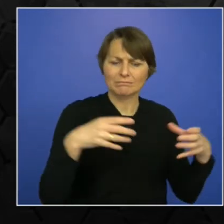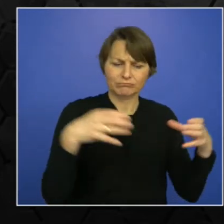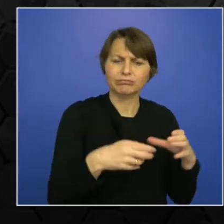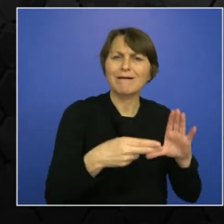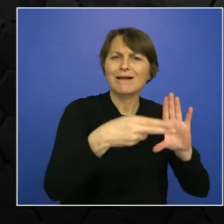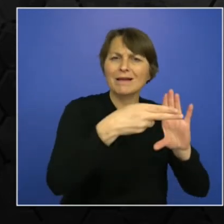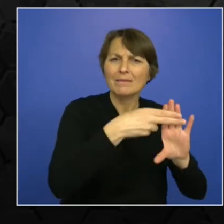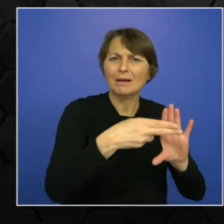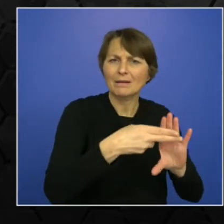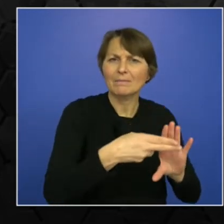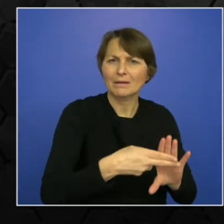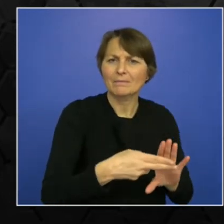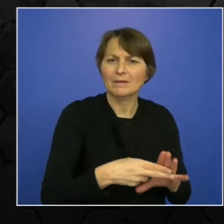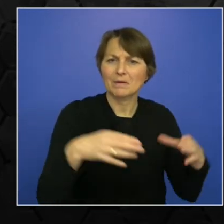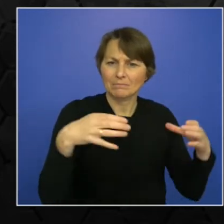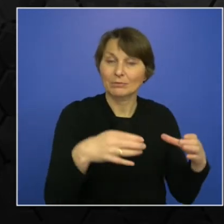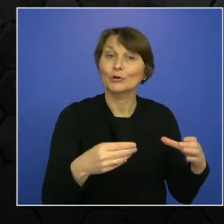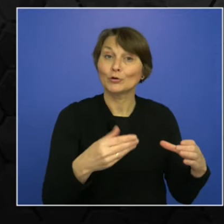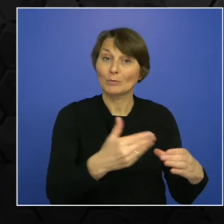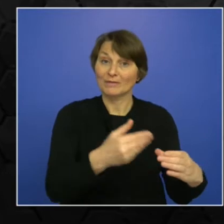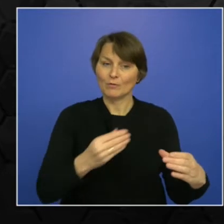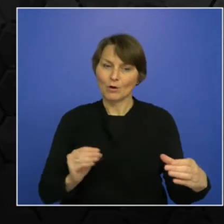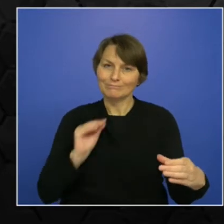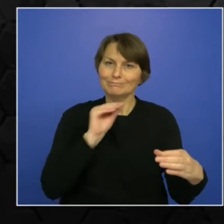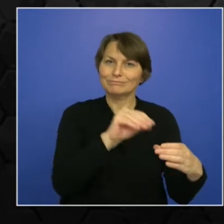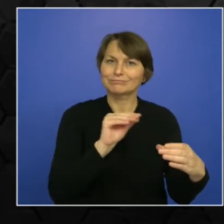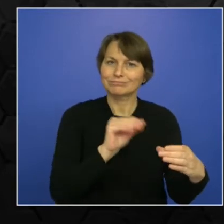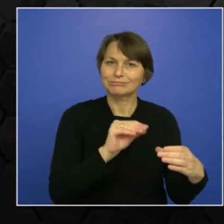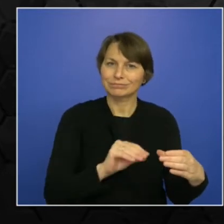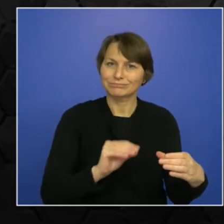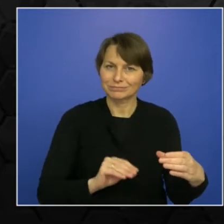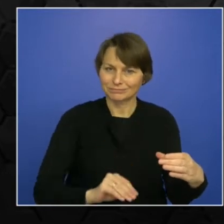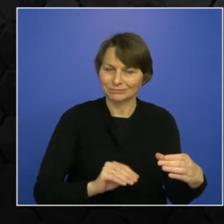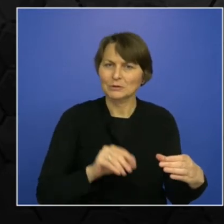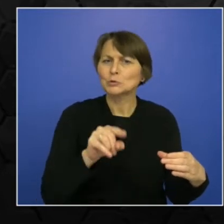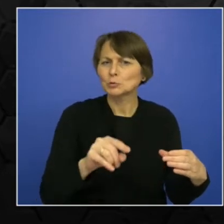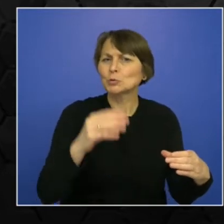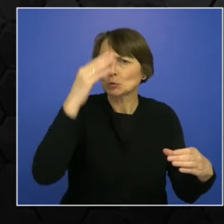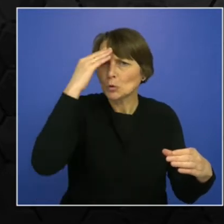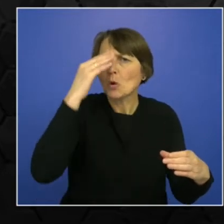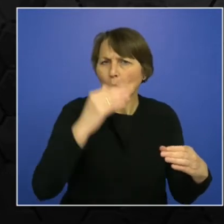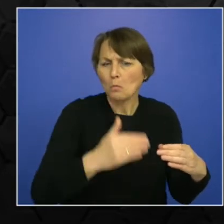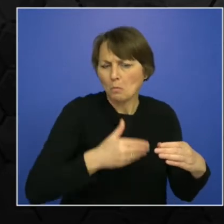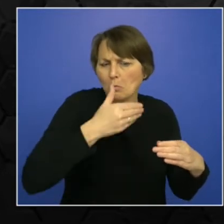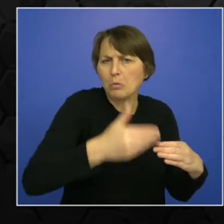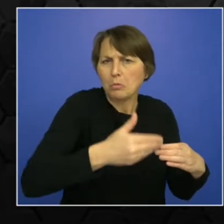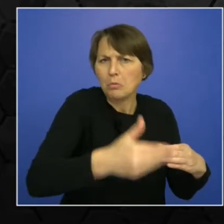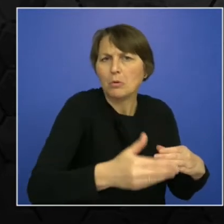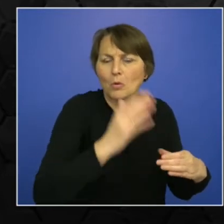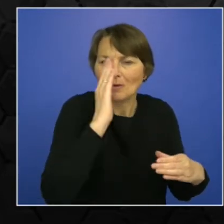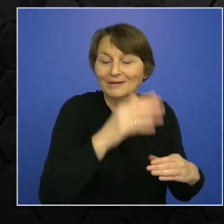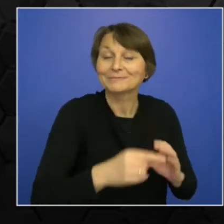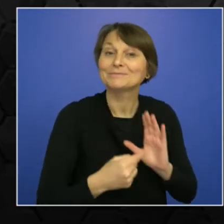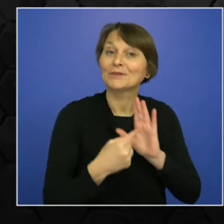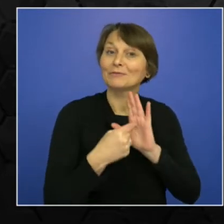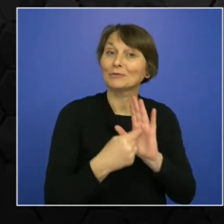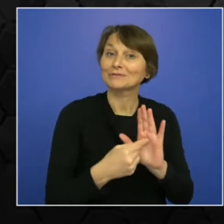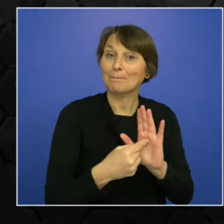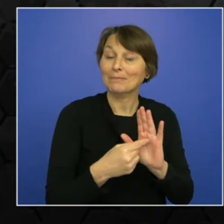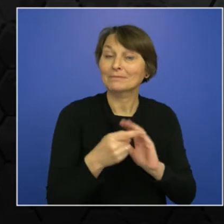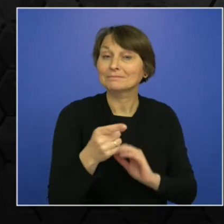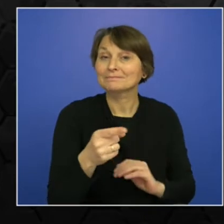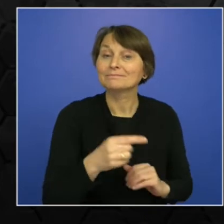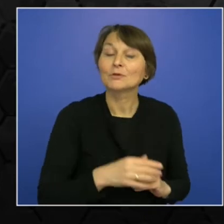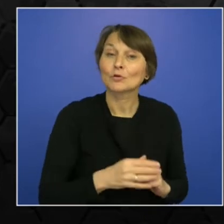that you provide. This technique is useful when you know what the outcome should look like. For example, you provide a